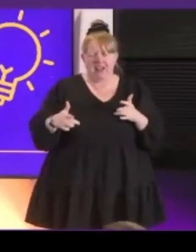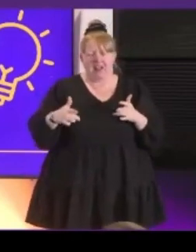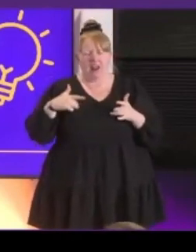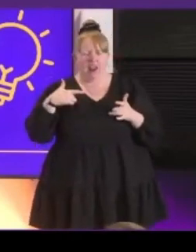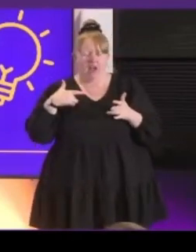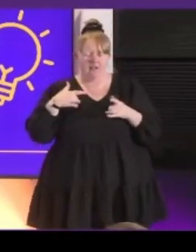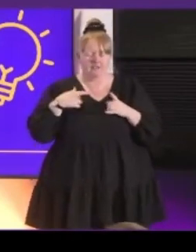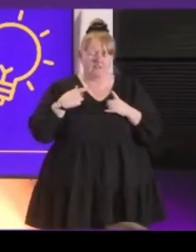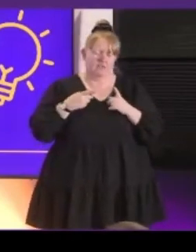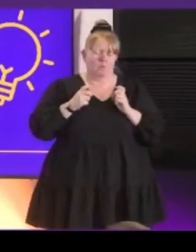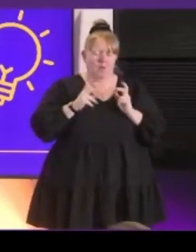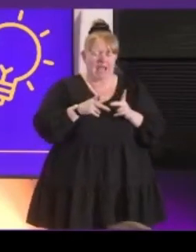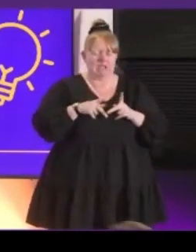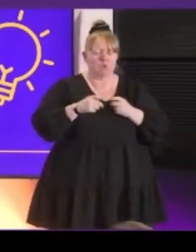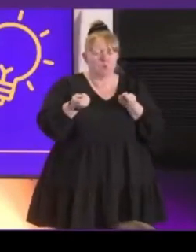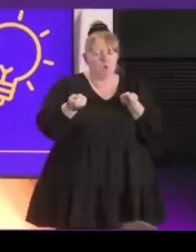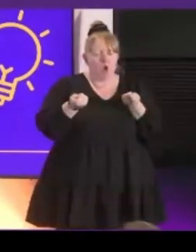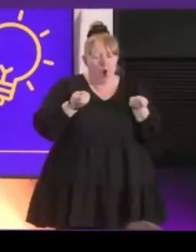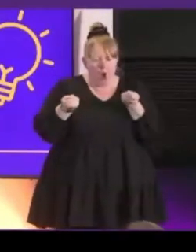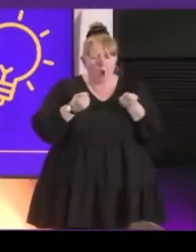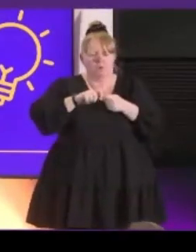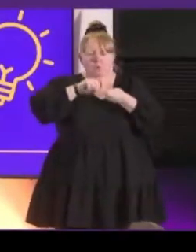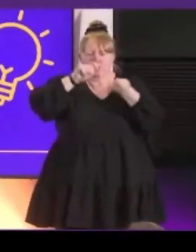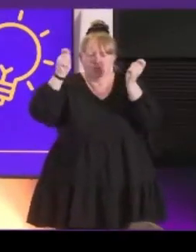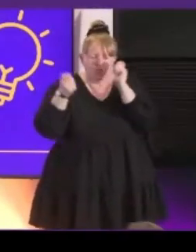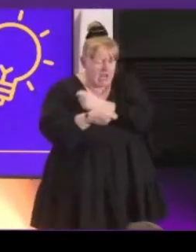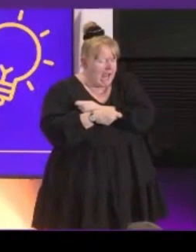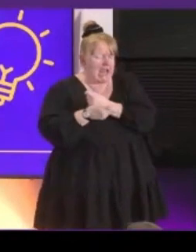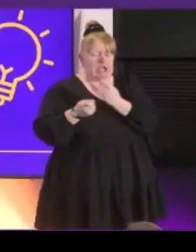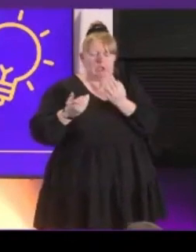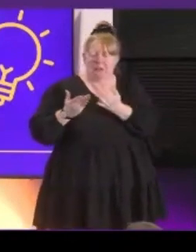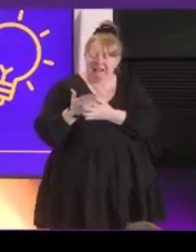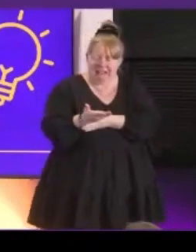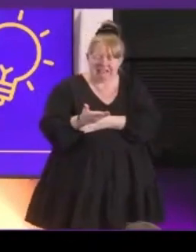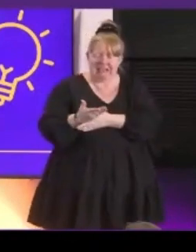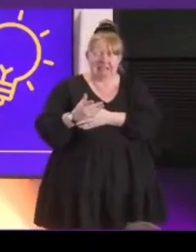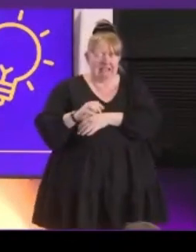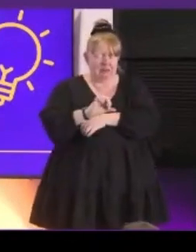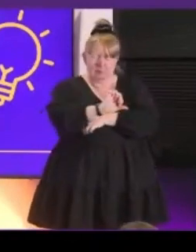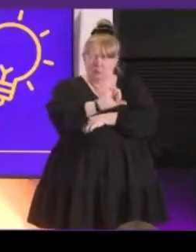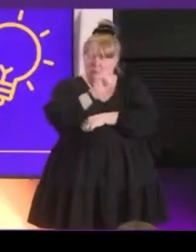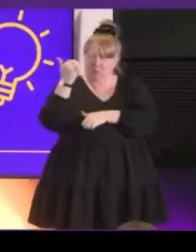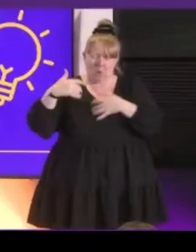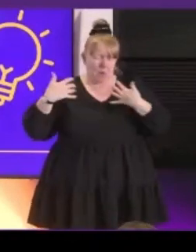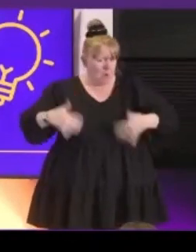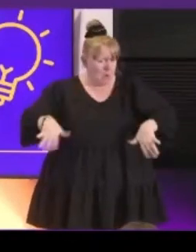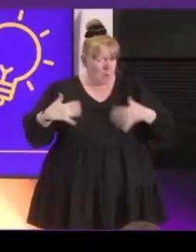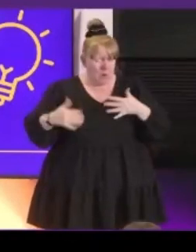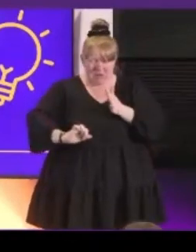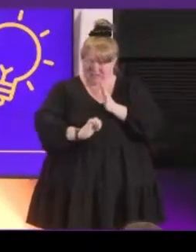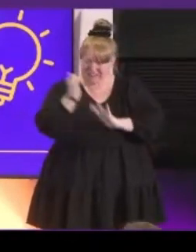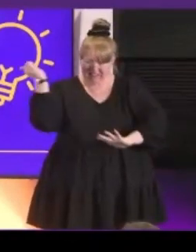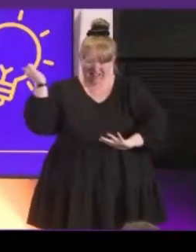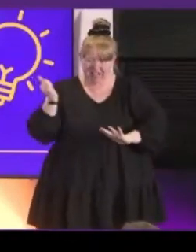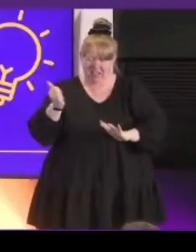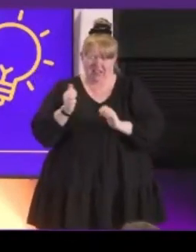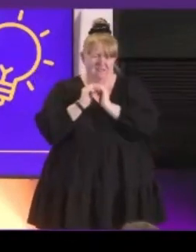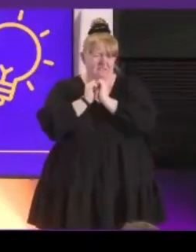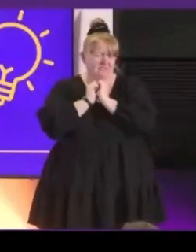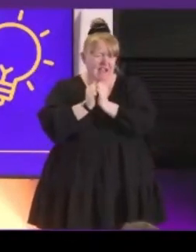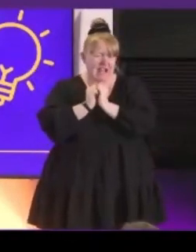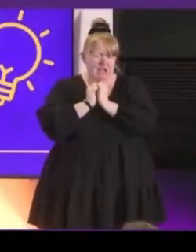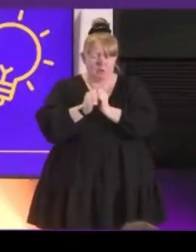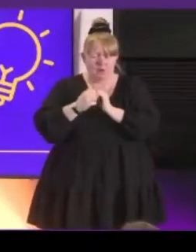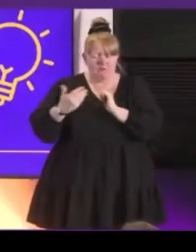different ways of doing things. That incredible skill, which we all underrate, that's massively valuable at a